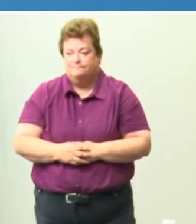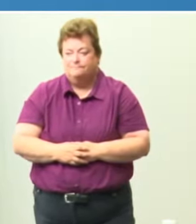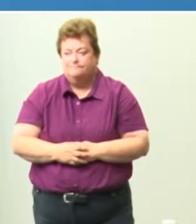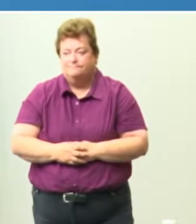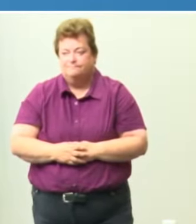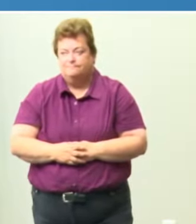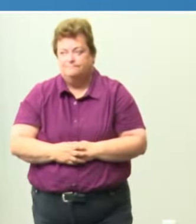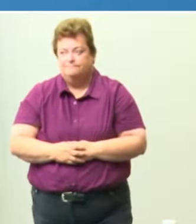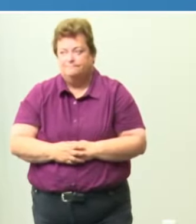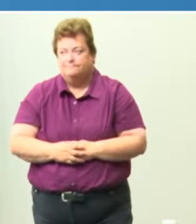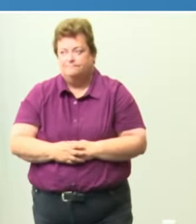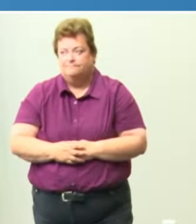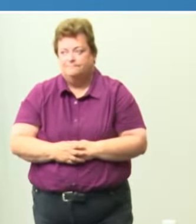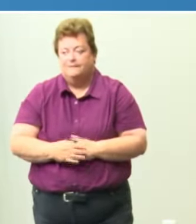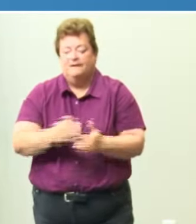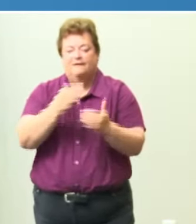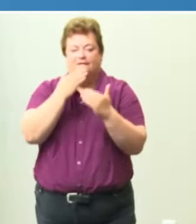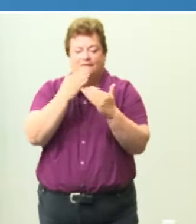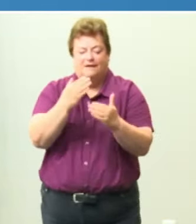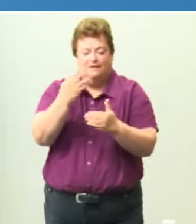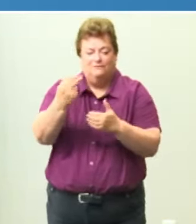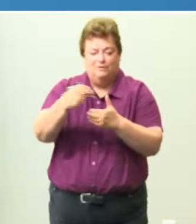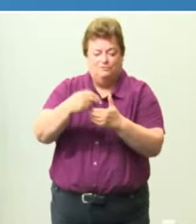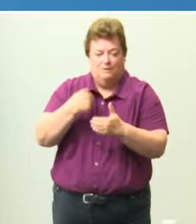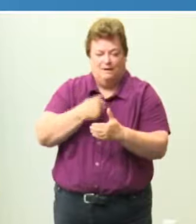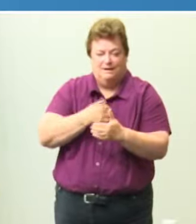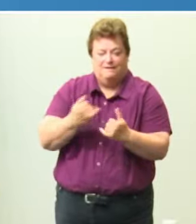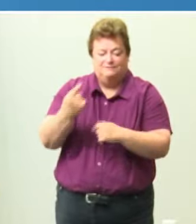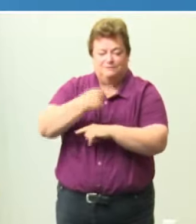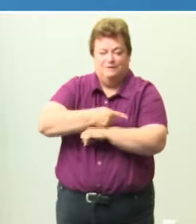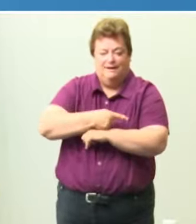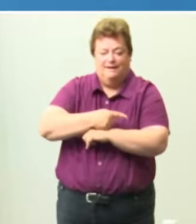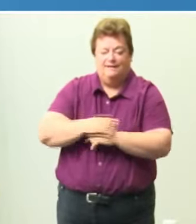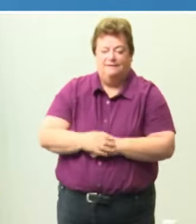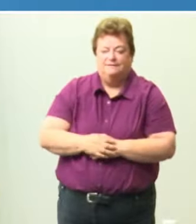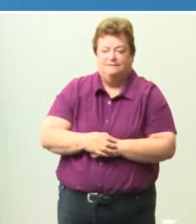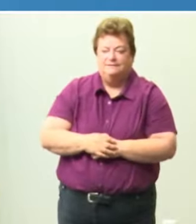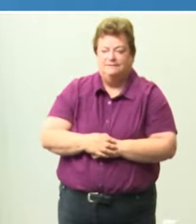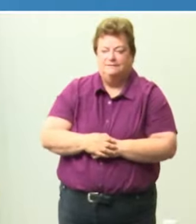Okay. Thank you for joining us today.